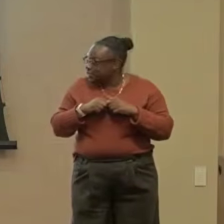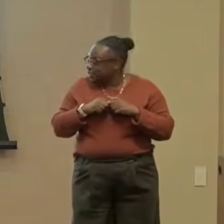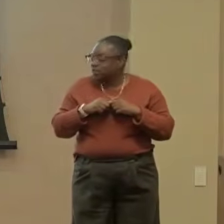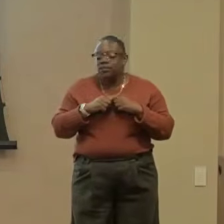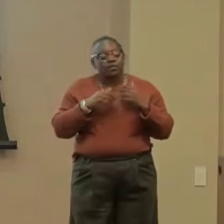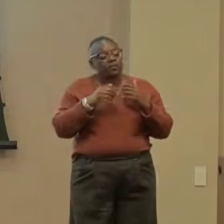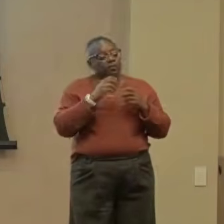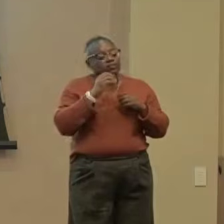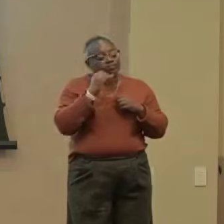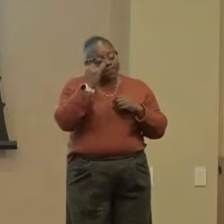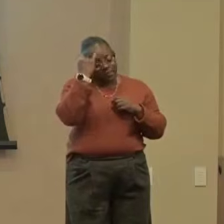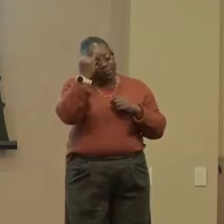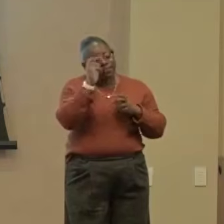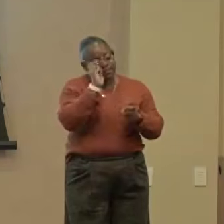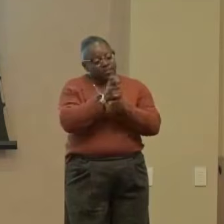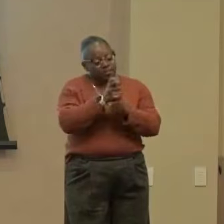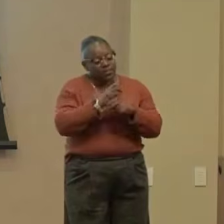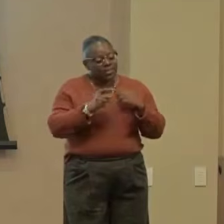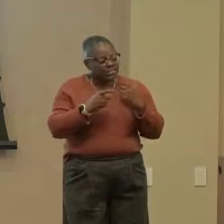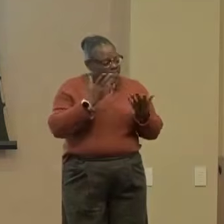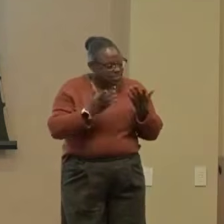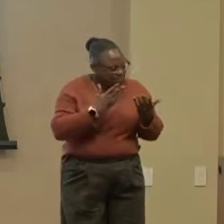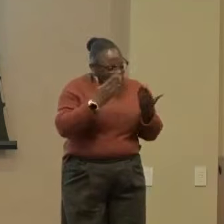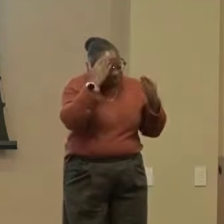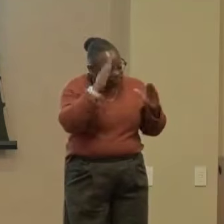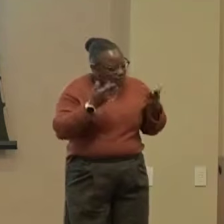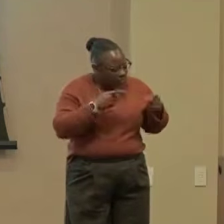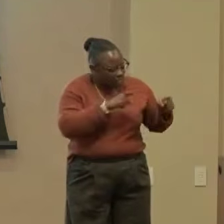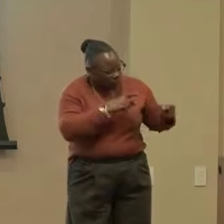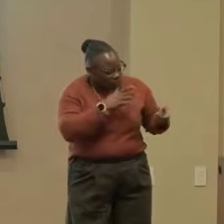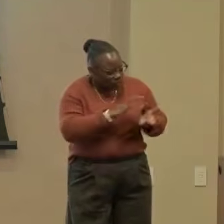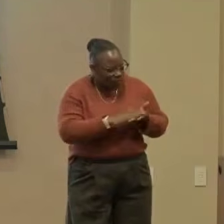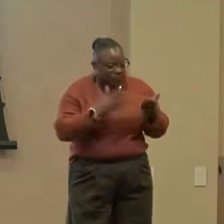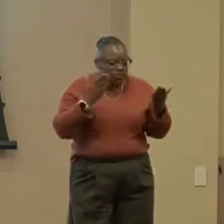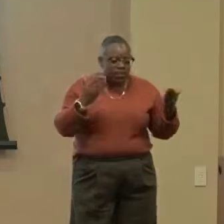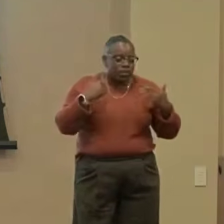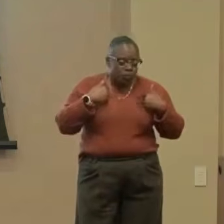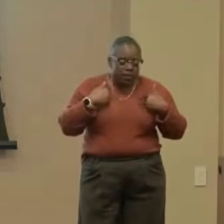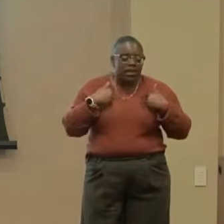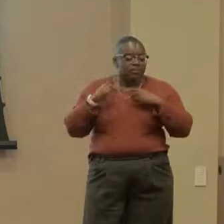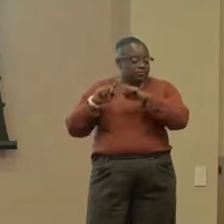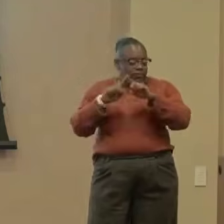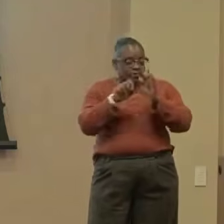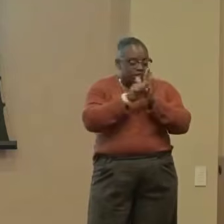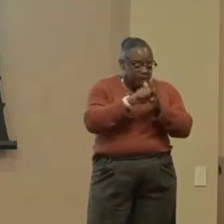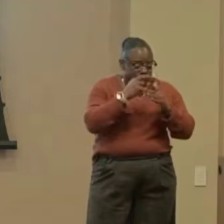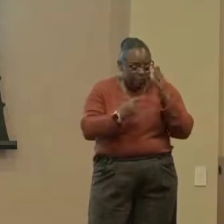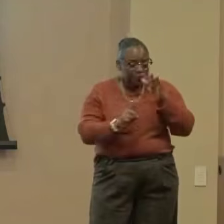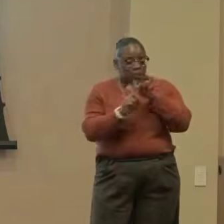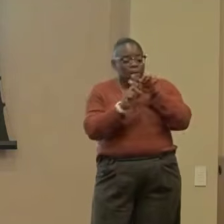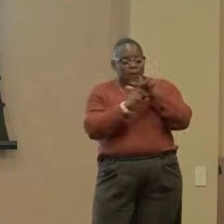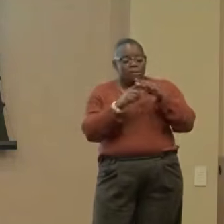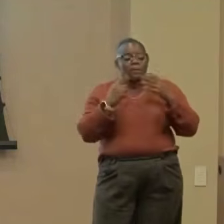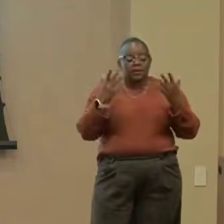imagine it's very hard to relate when you're not in her body, right? Just like we all have our own symptoms and we all go through